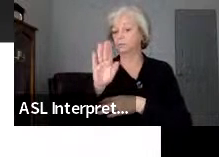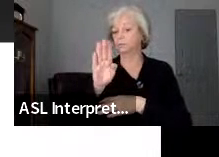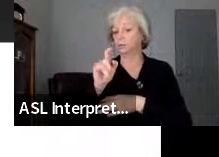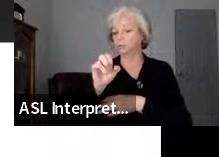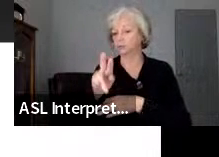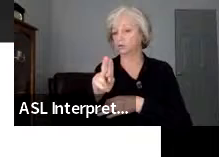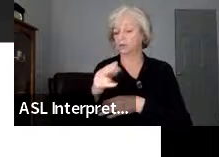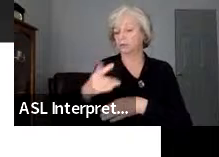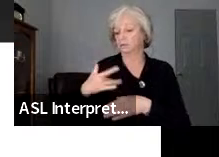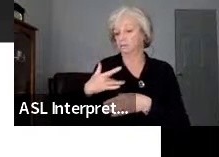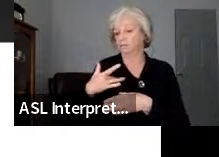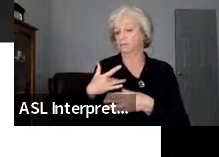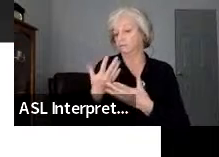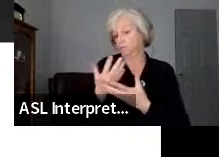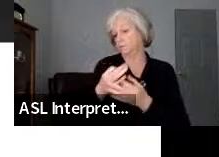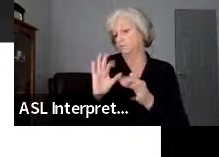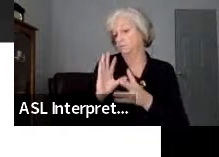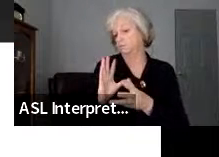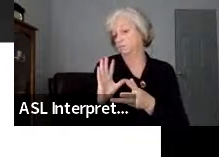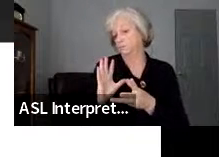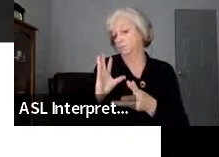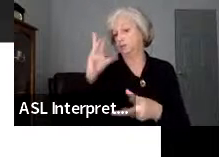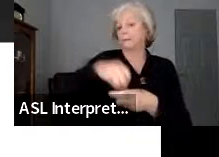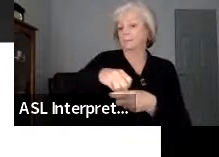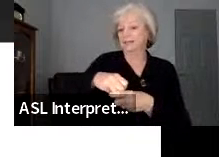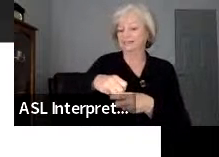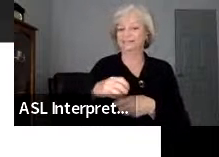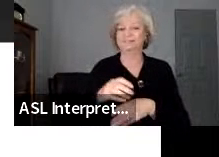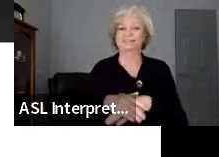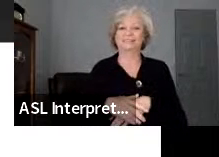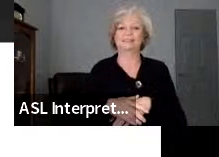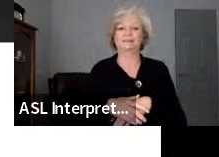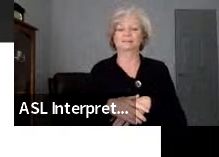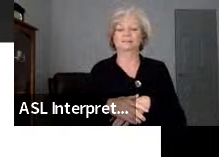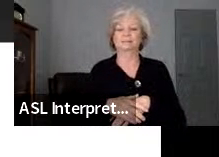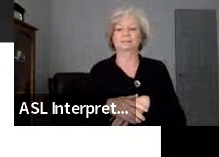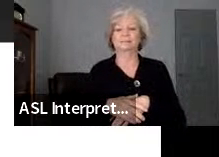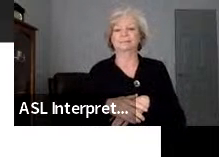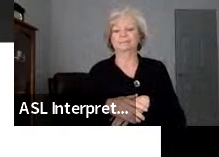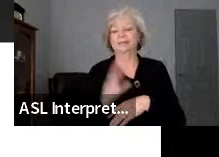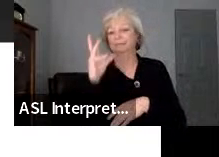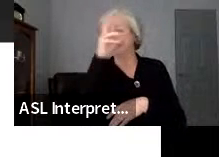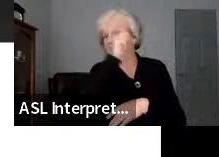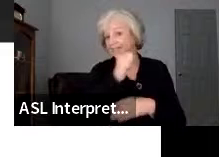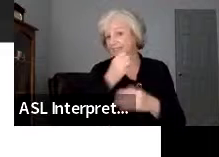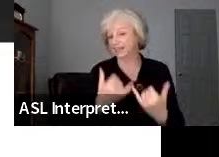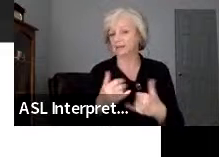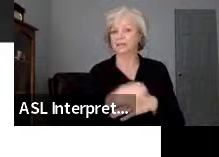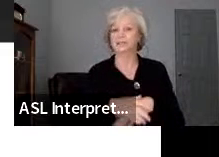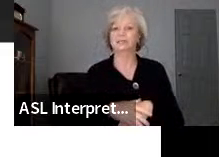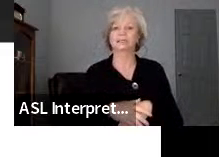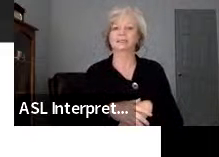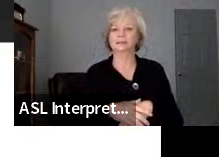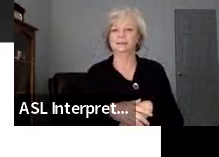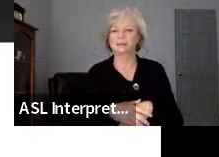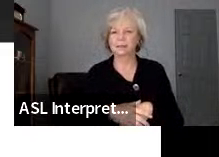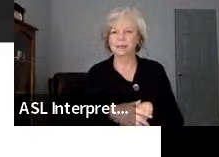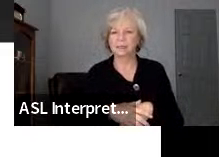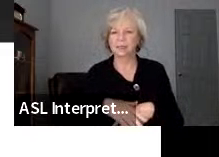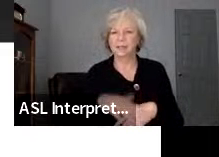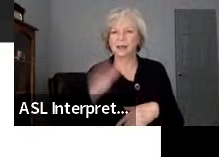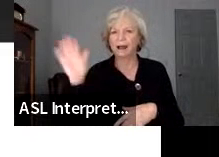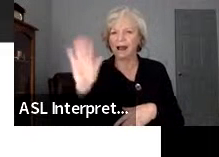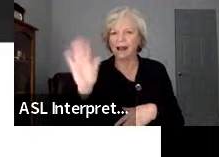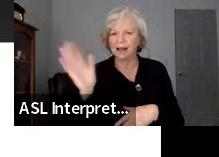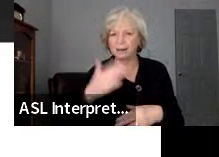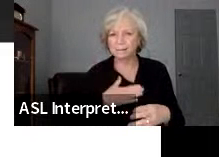free to chime in. That's sort of speculative. Okay. Yeah, this is Noha. Hi,